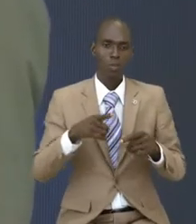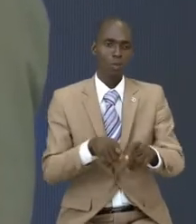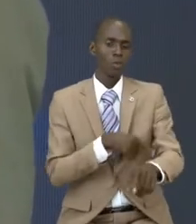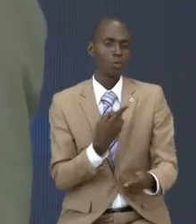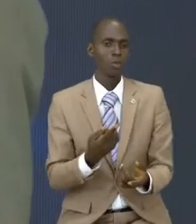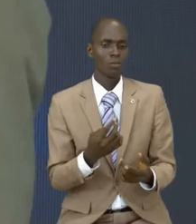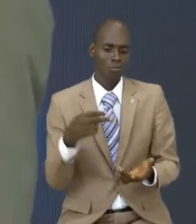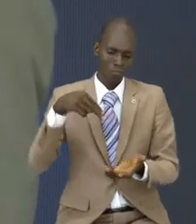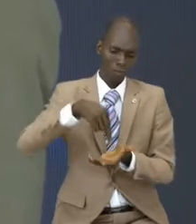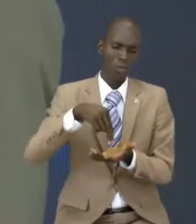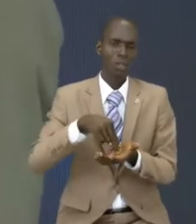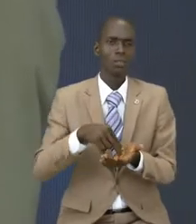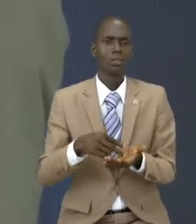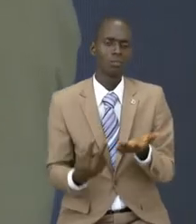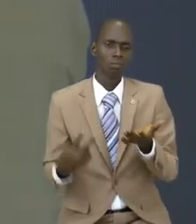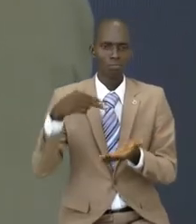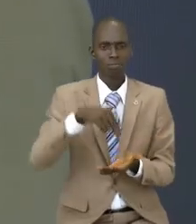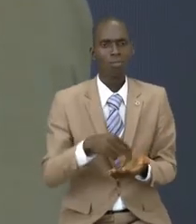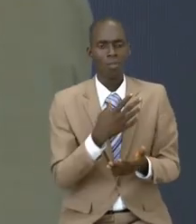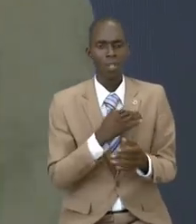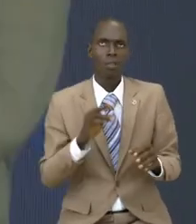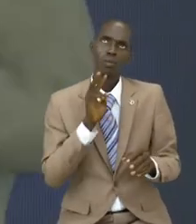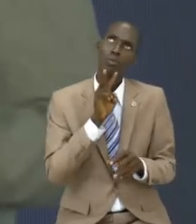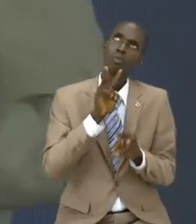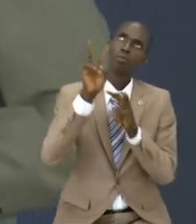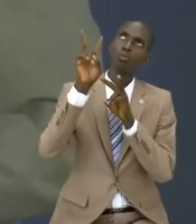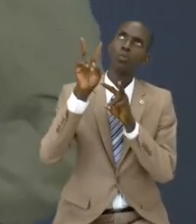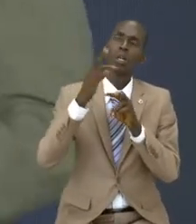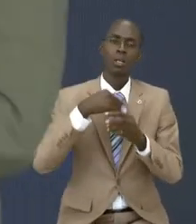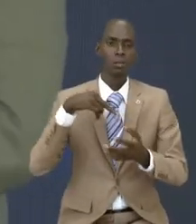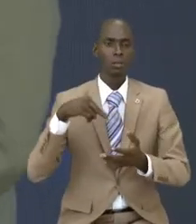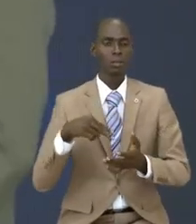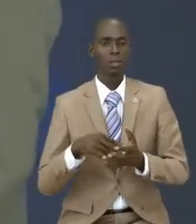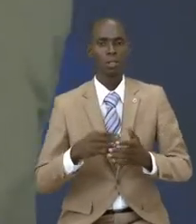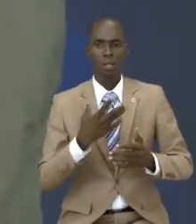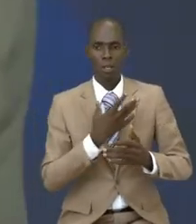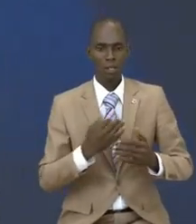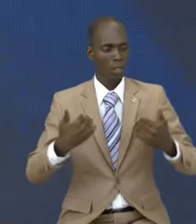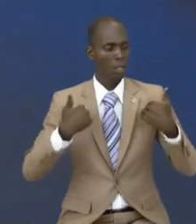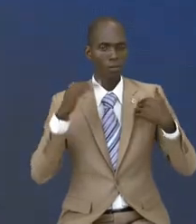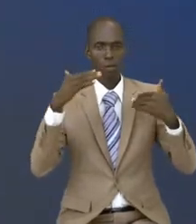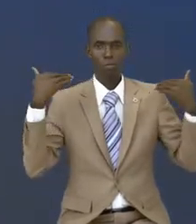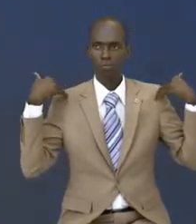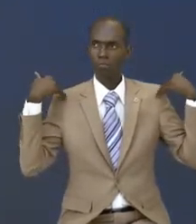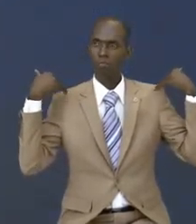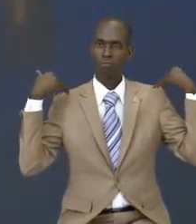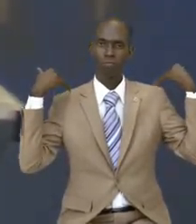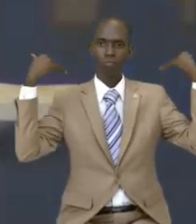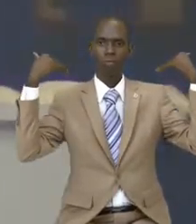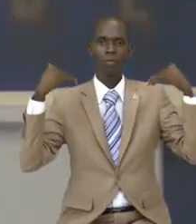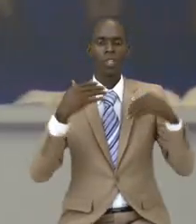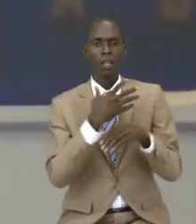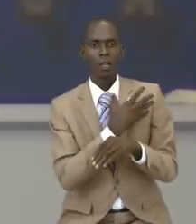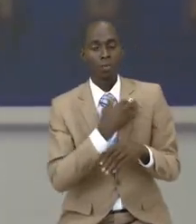up and look up and stand straight and square your shoulders, because the journey